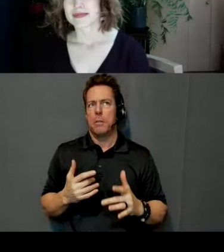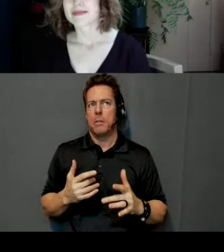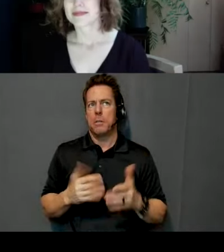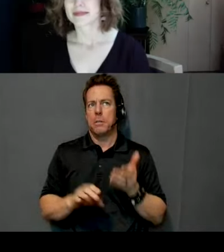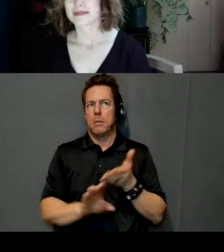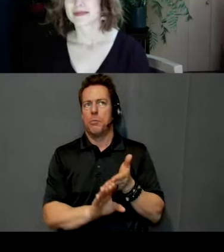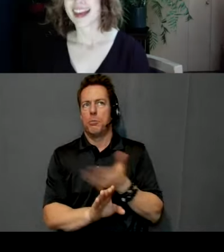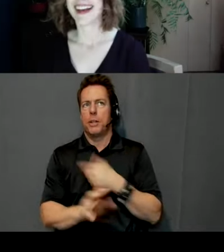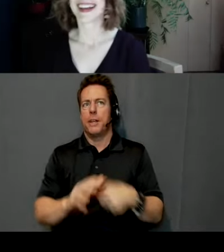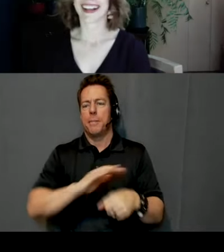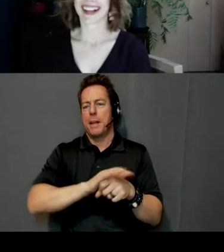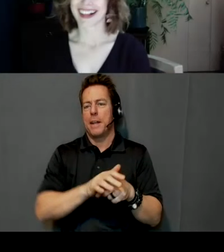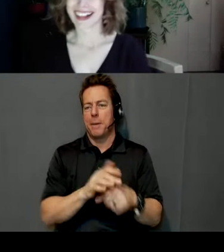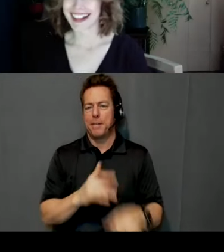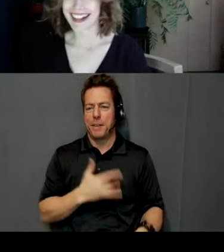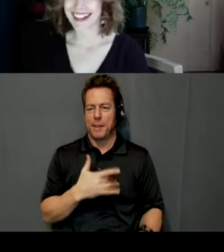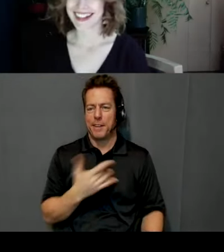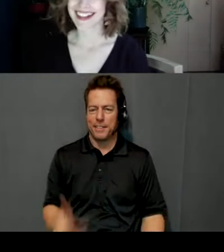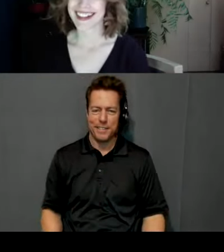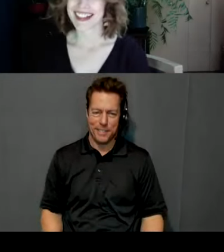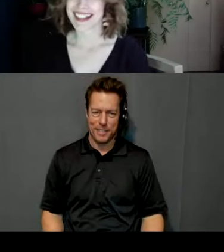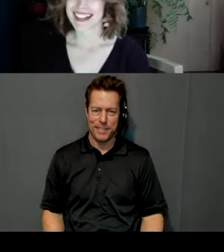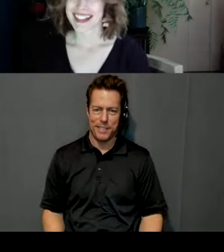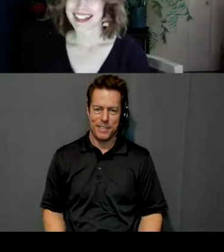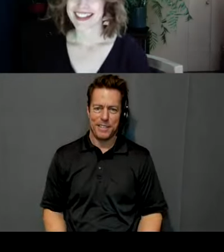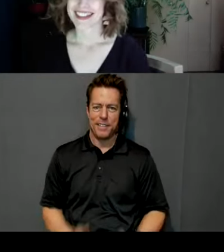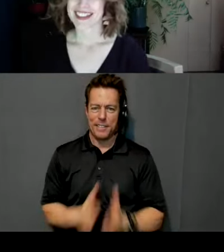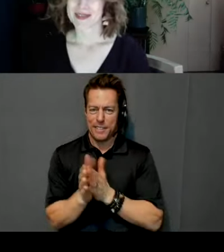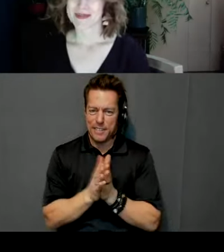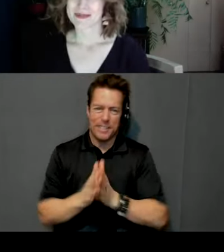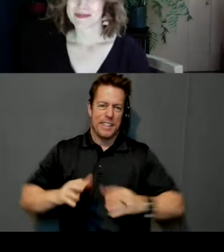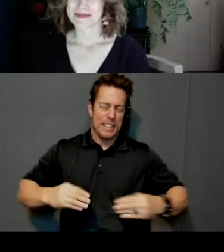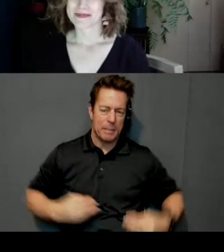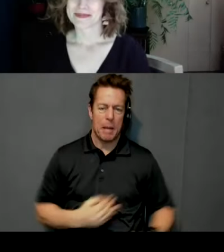pre-pandemic feeling and like just inspired, and